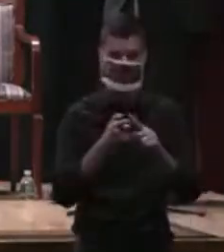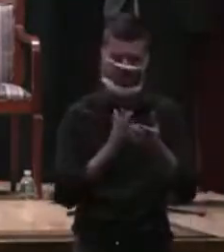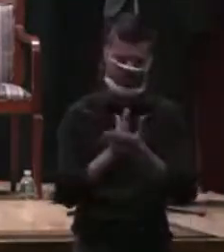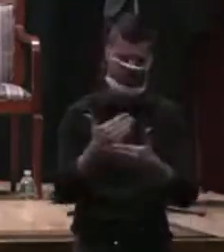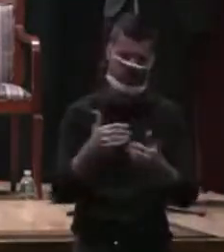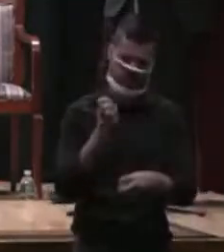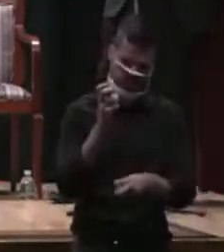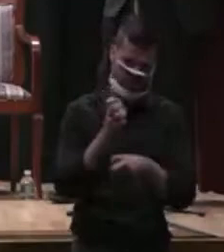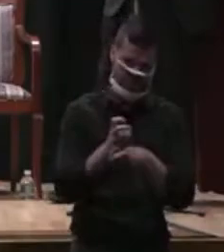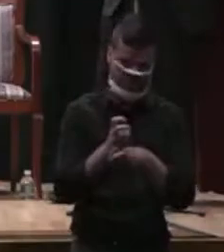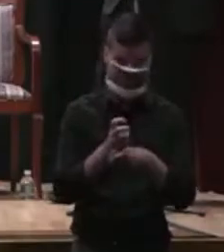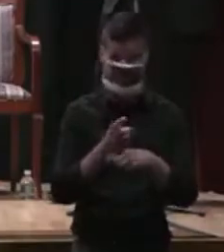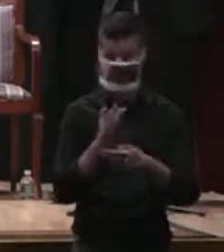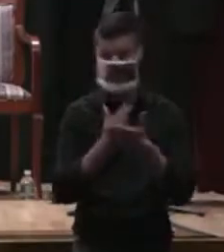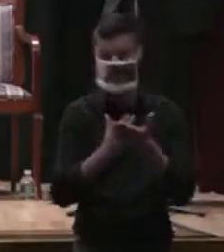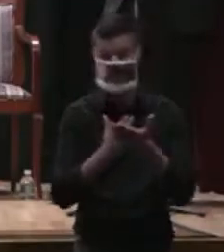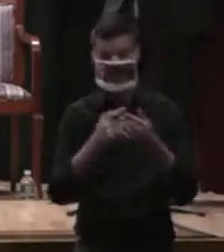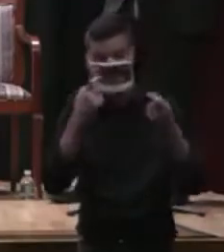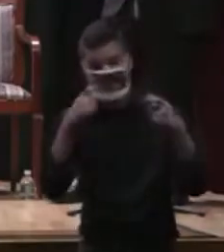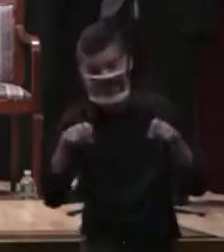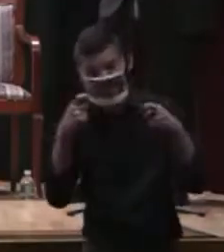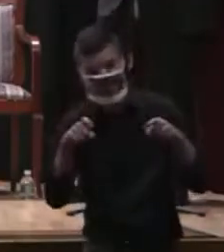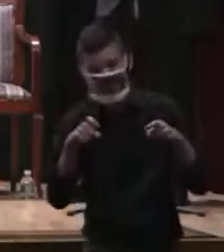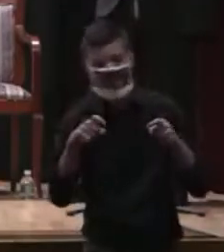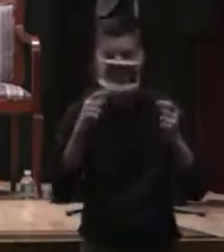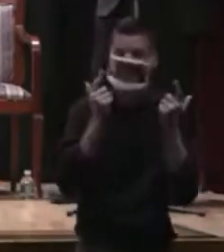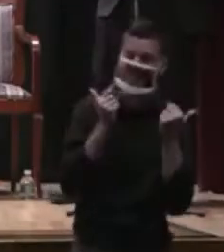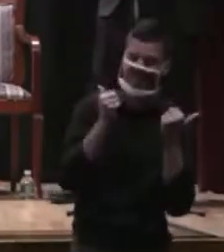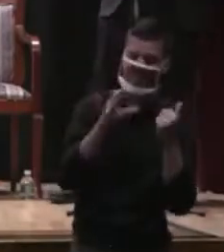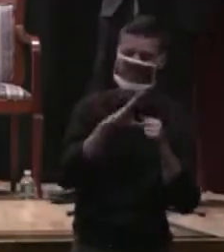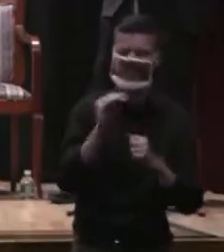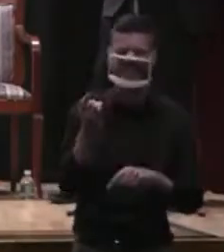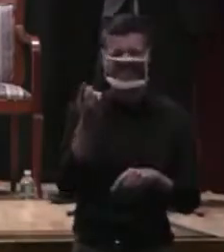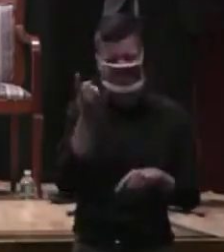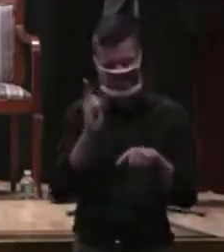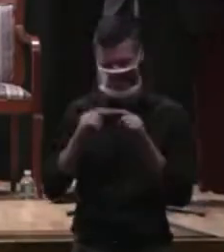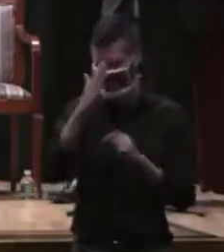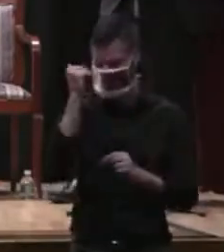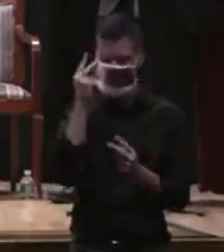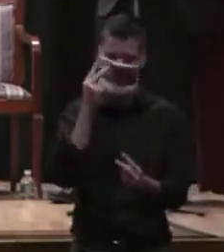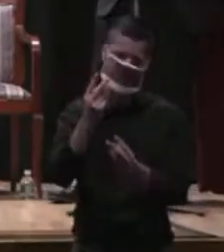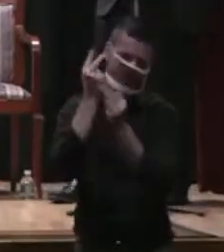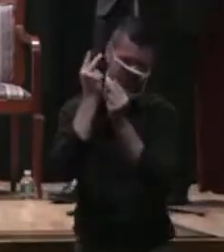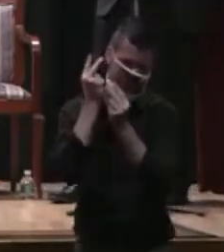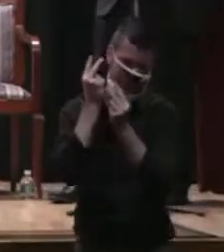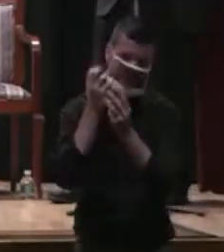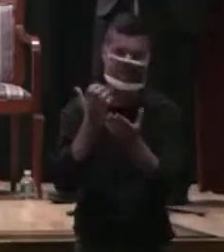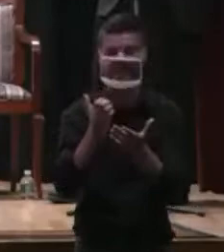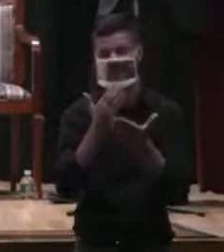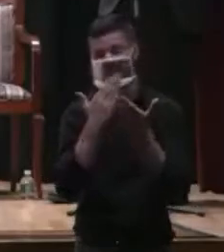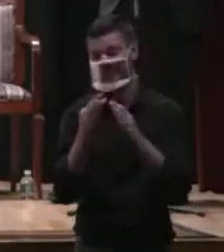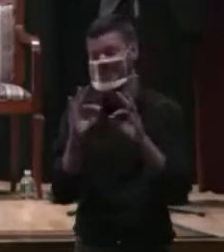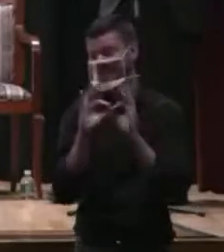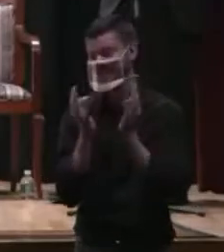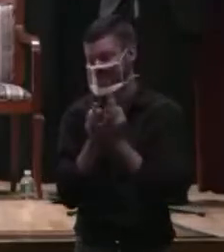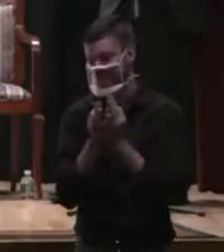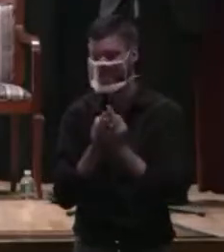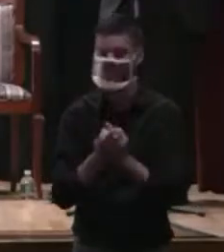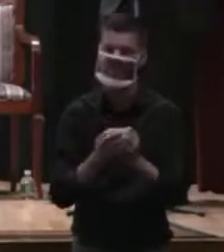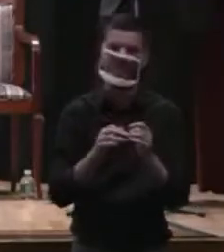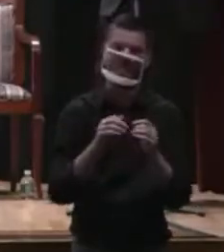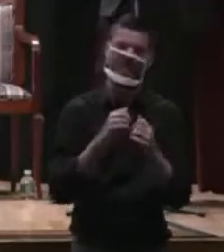hardships with tears, laughs, and unforgettable memories. Lastly, Liza would like to thank her family and loved ones